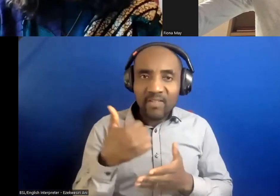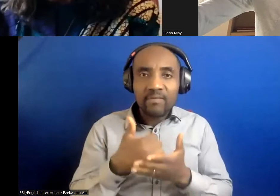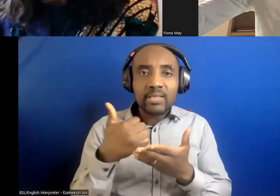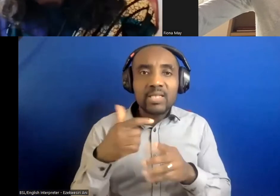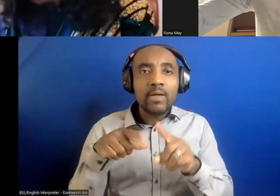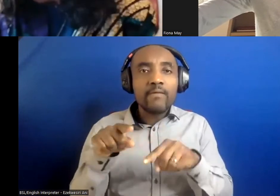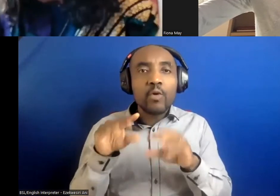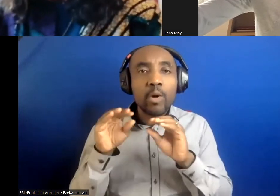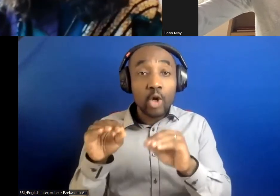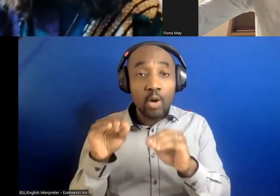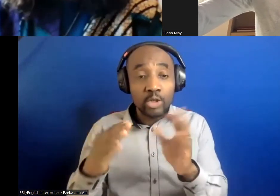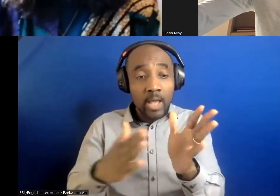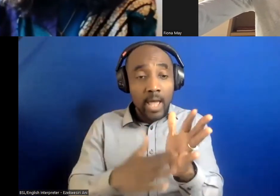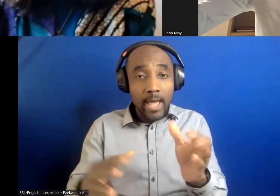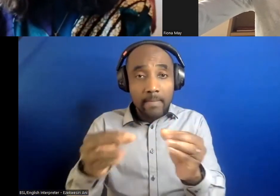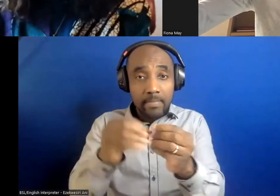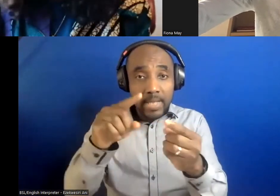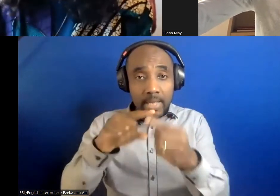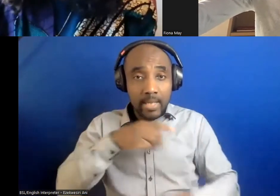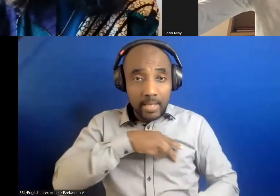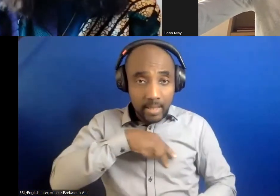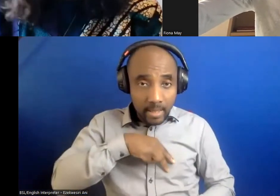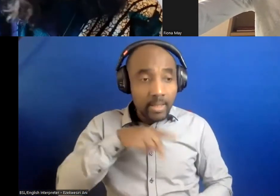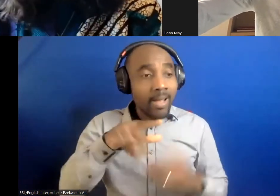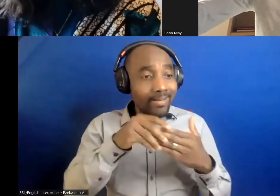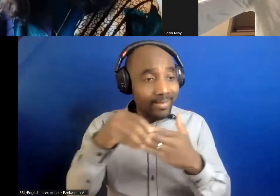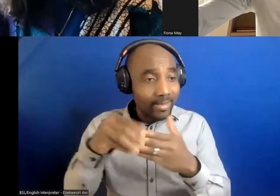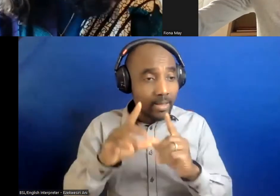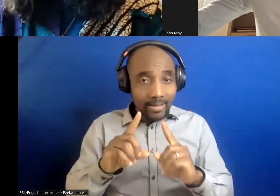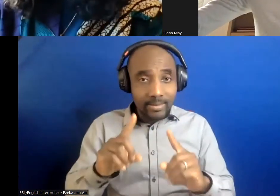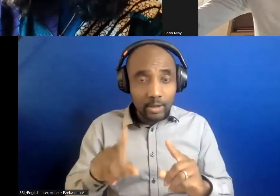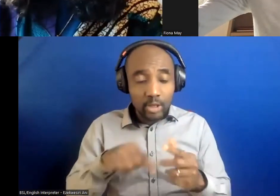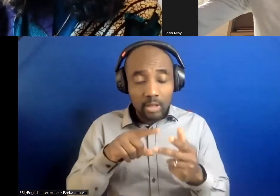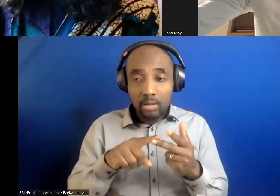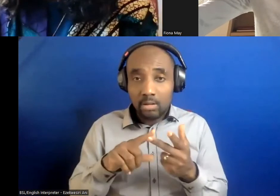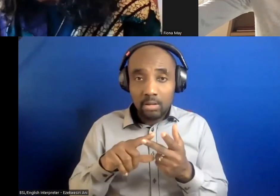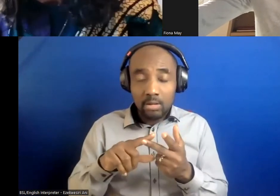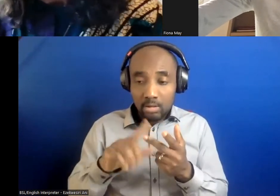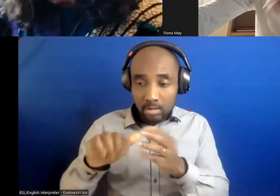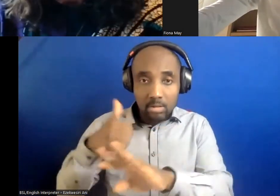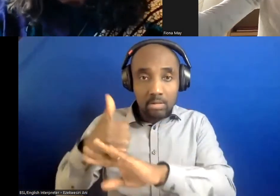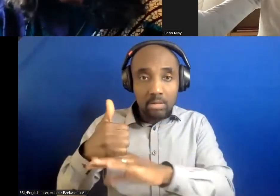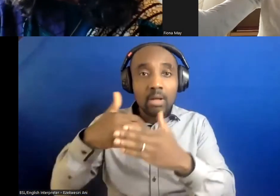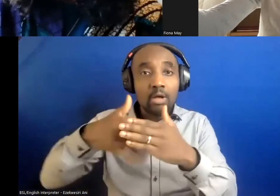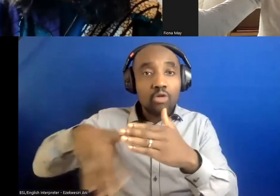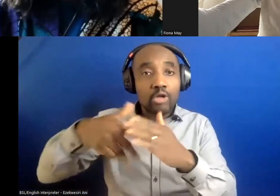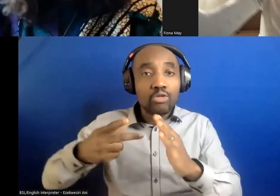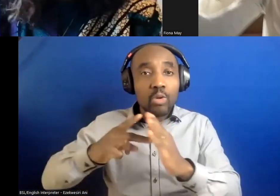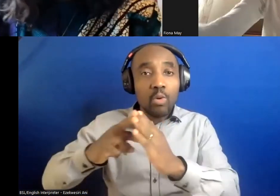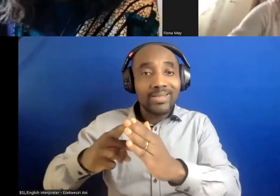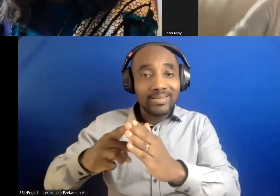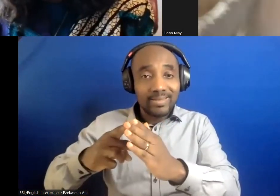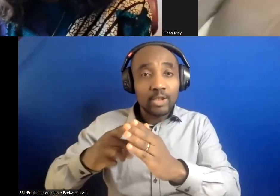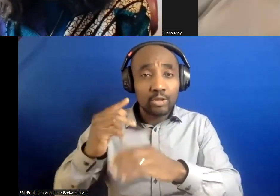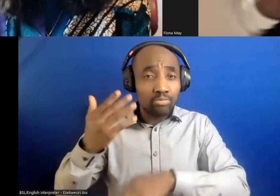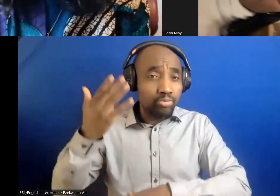has an MBE, she's a leader, she's a teacher. She founded her grassroots organization a number of